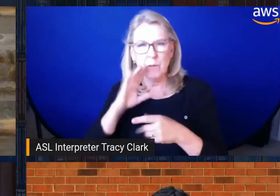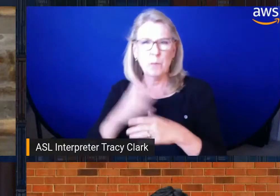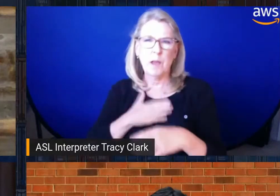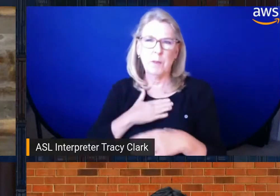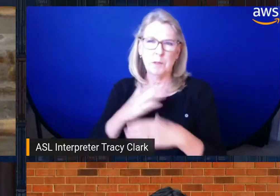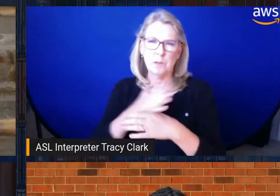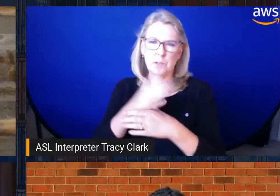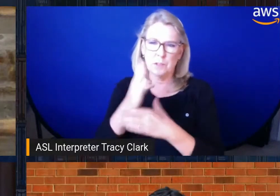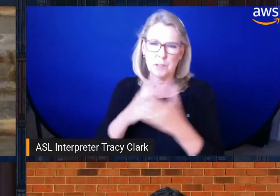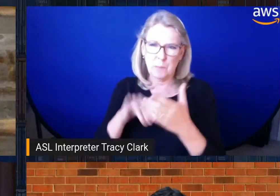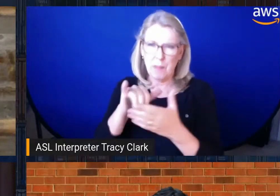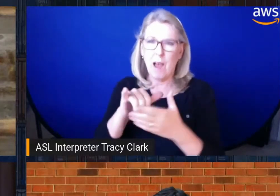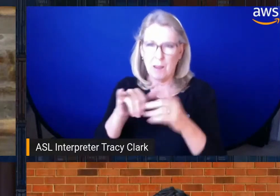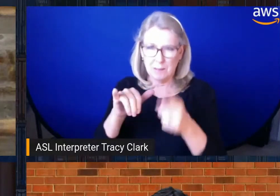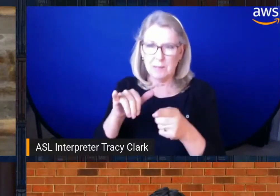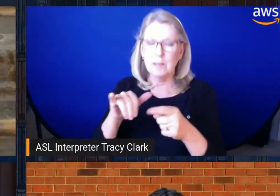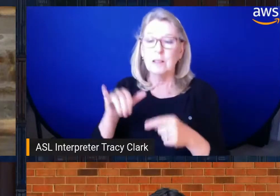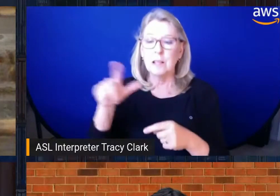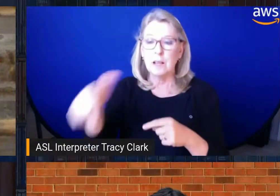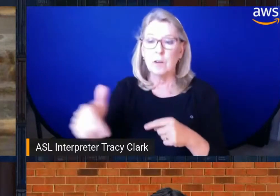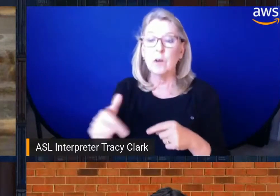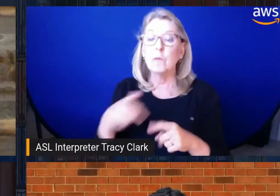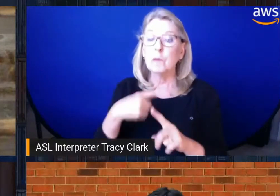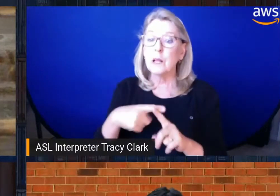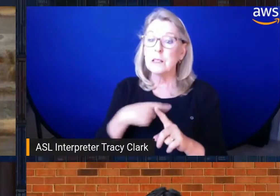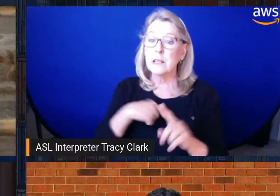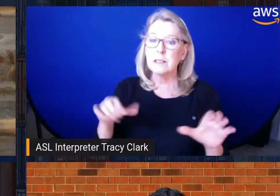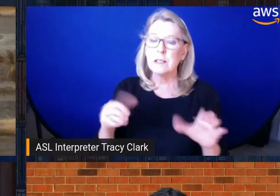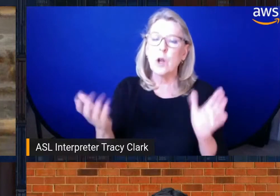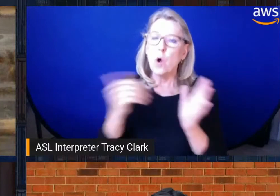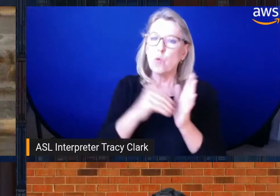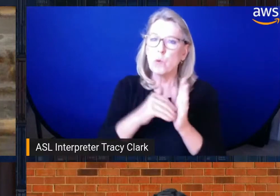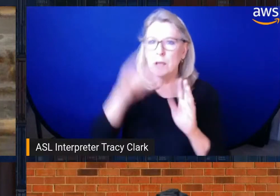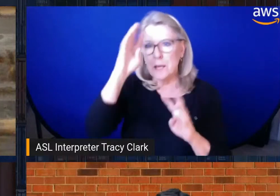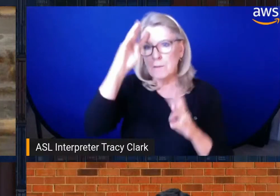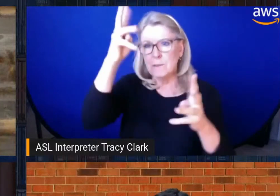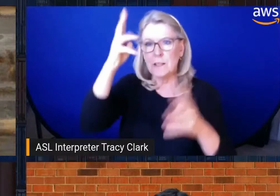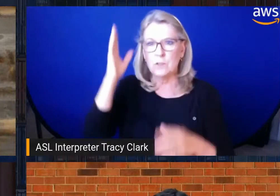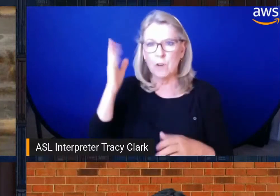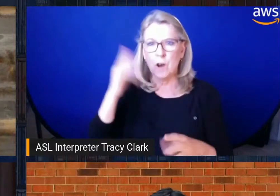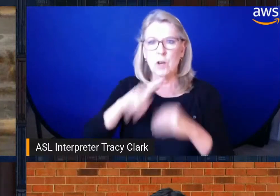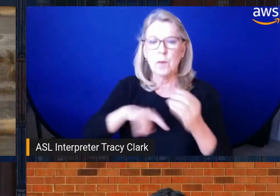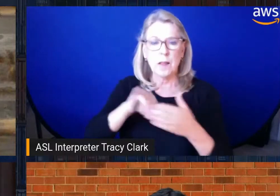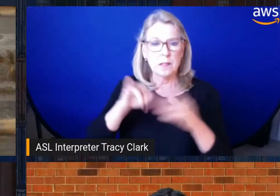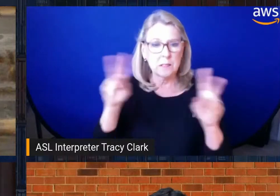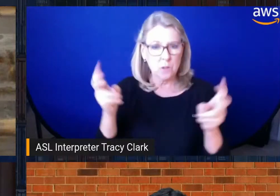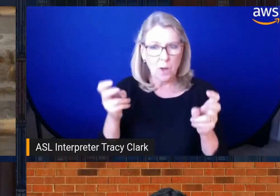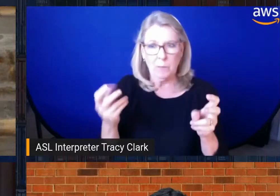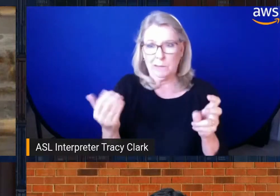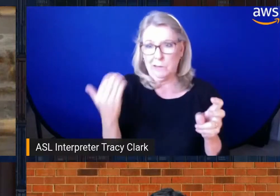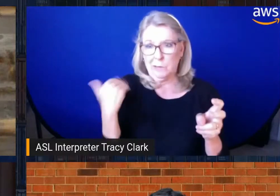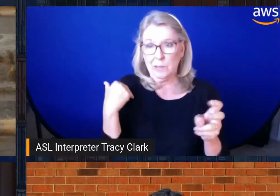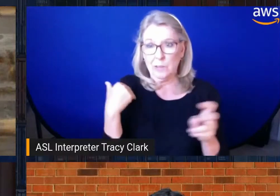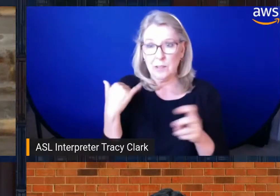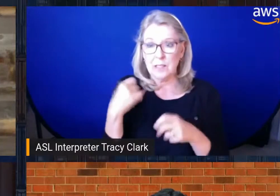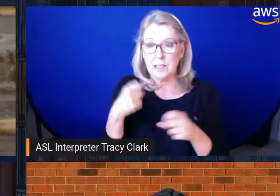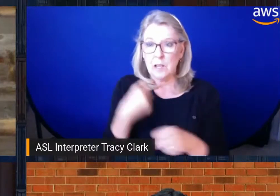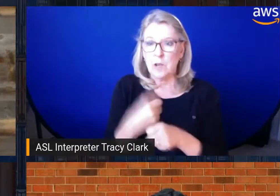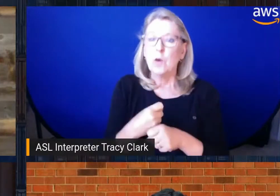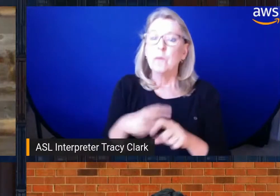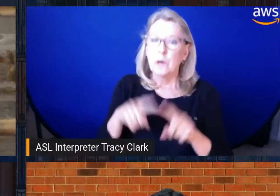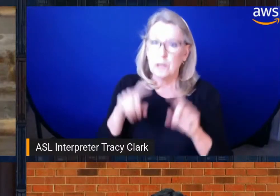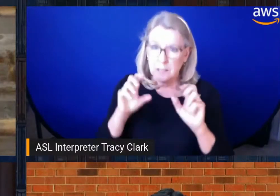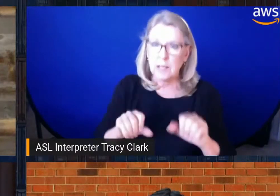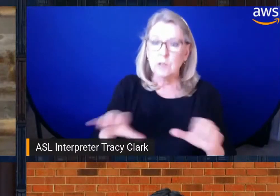year around this specific area and kind of showing how that can be done. But yeah, definitely good question and a good use